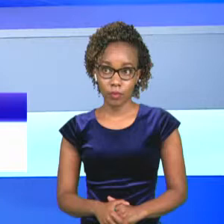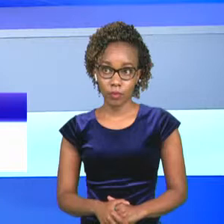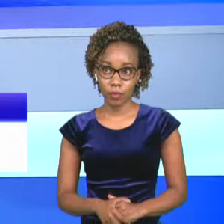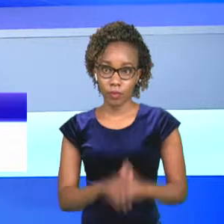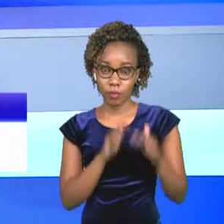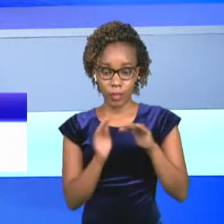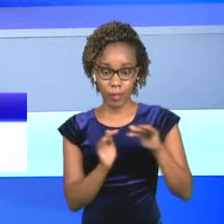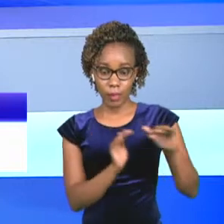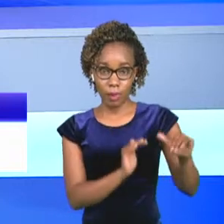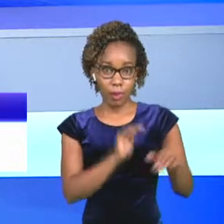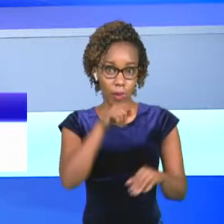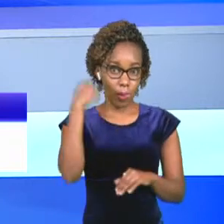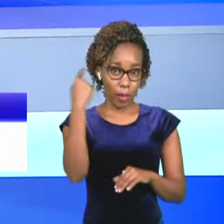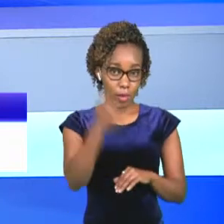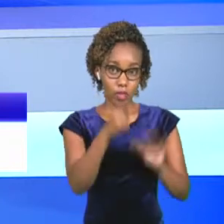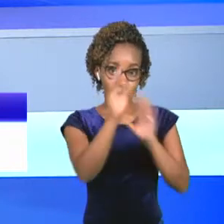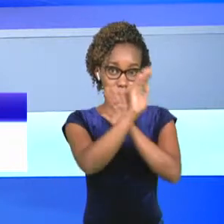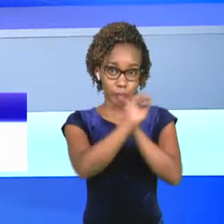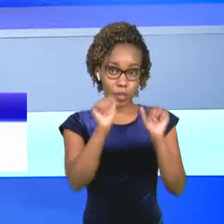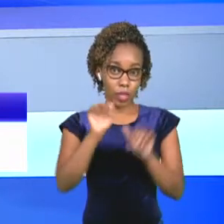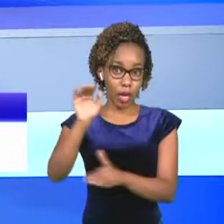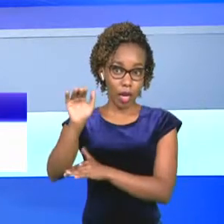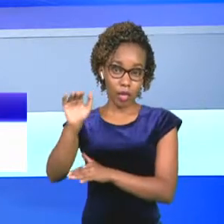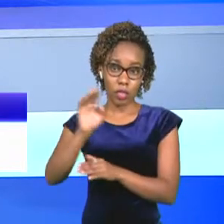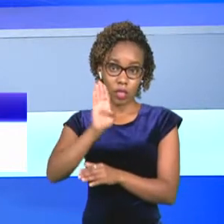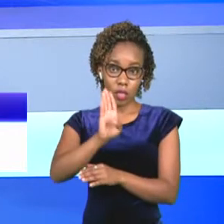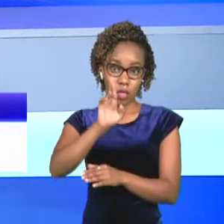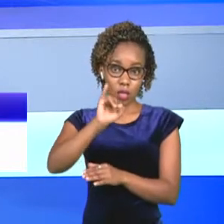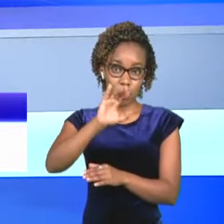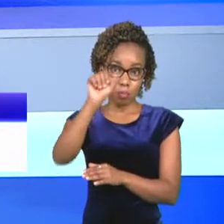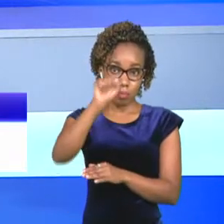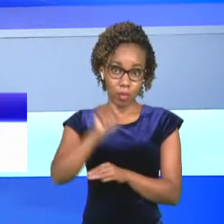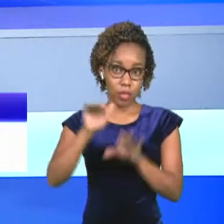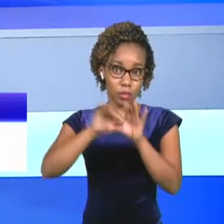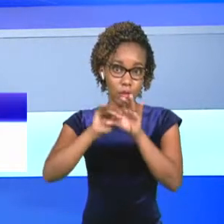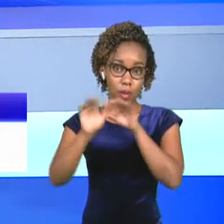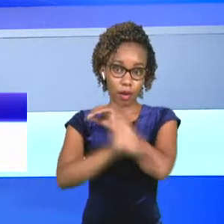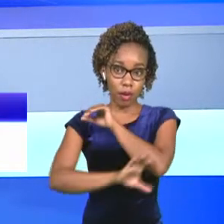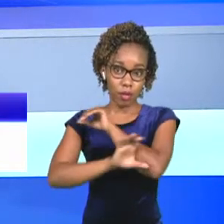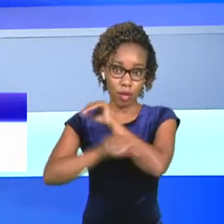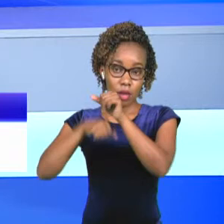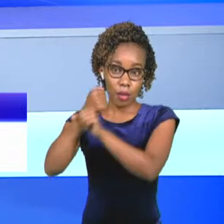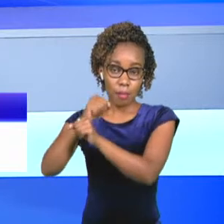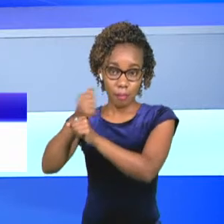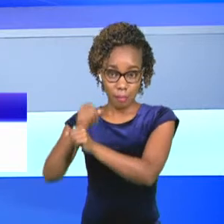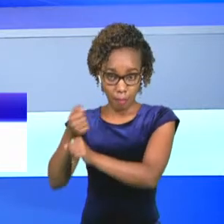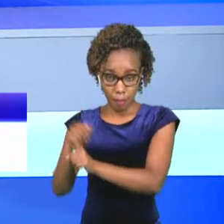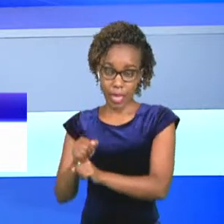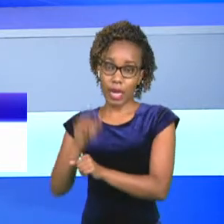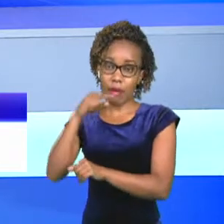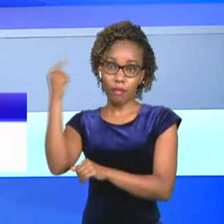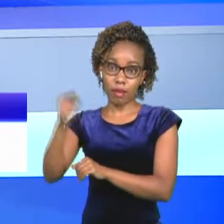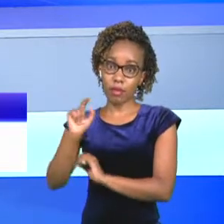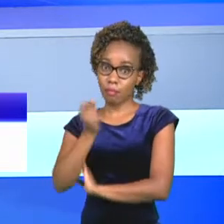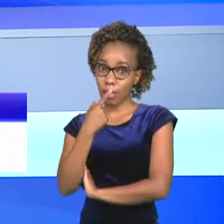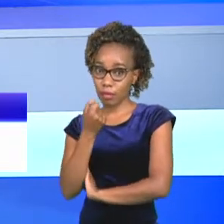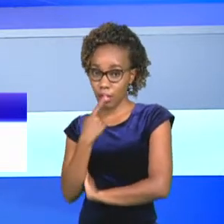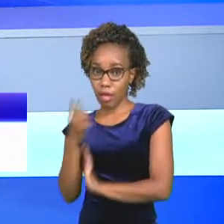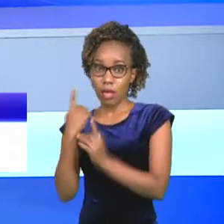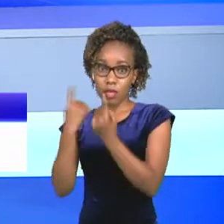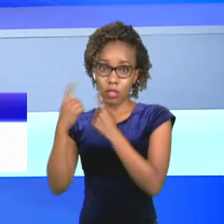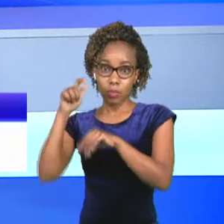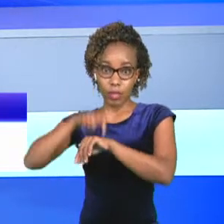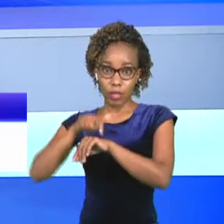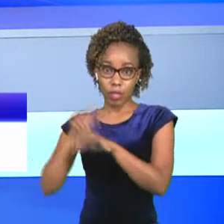Moving on, Russian President Vladimir Putin is calling on BRICS members countries to mass-produce Russian-made coronavirus vaccines. Speaking during an